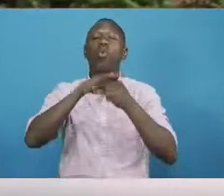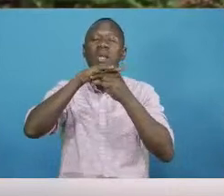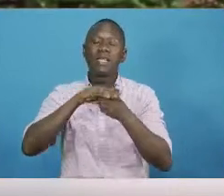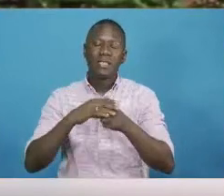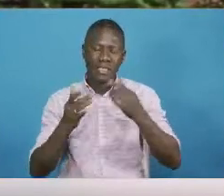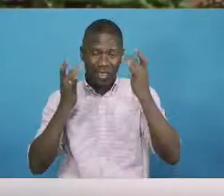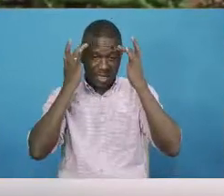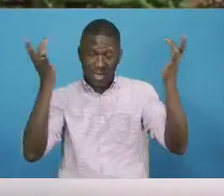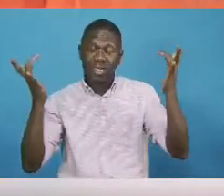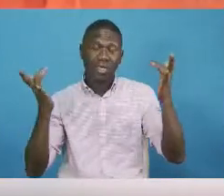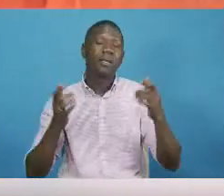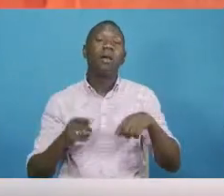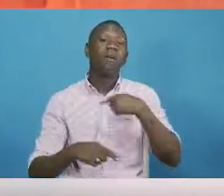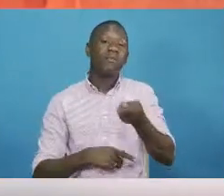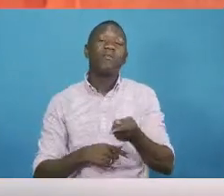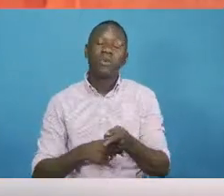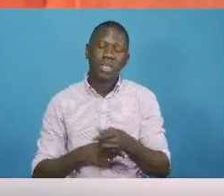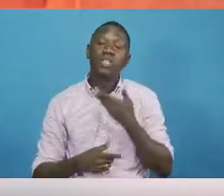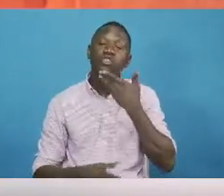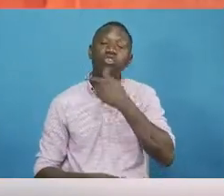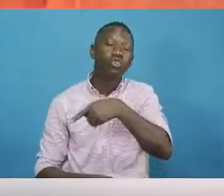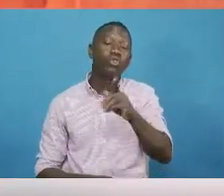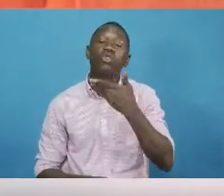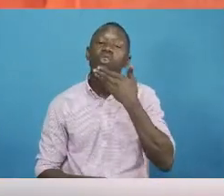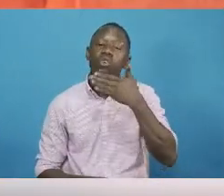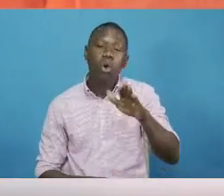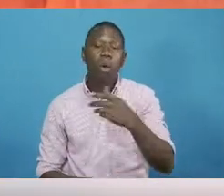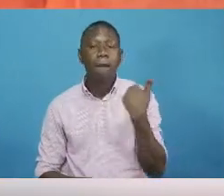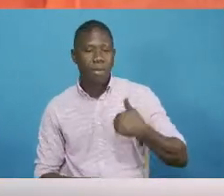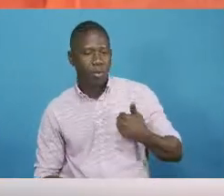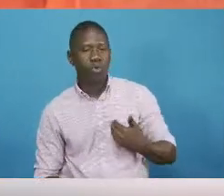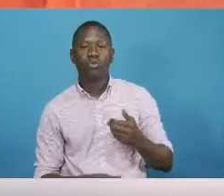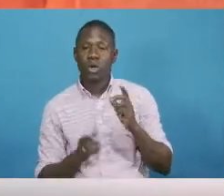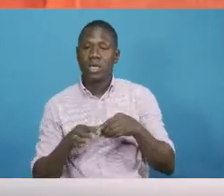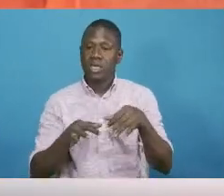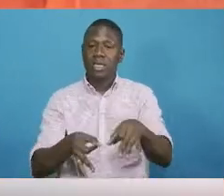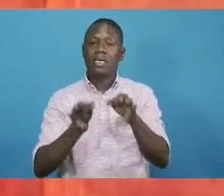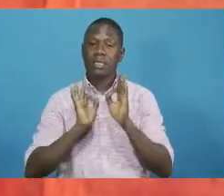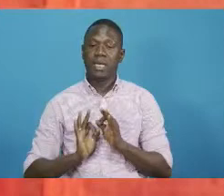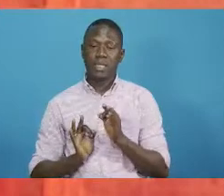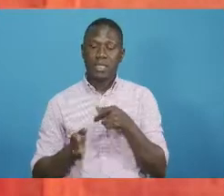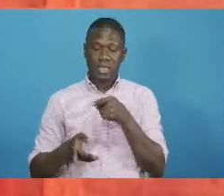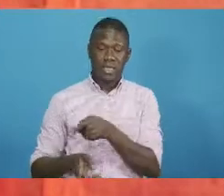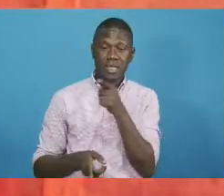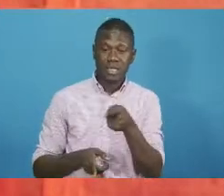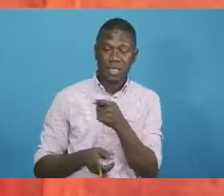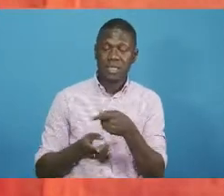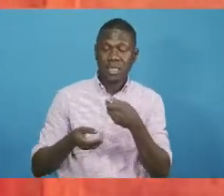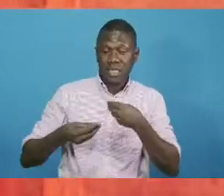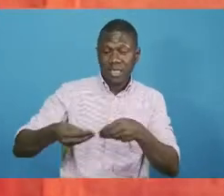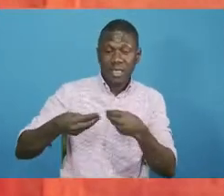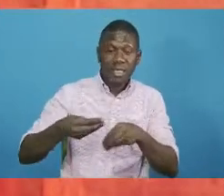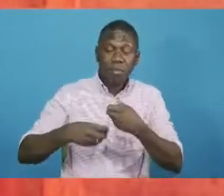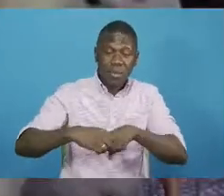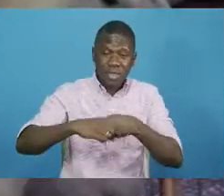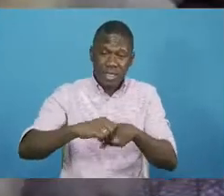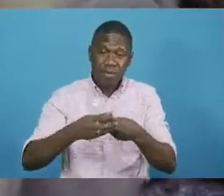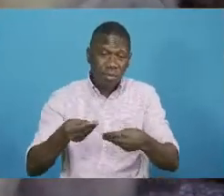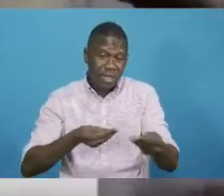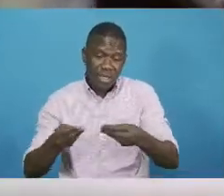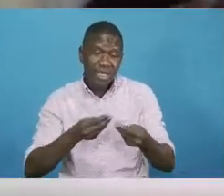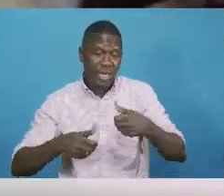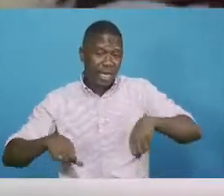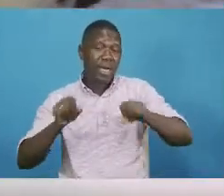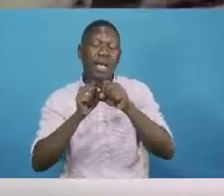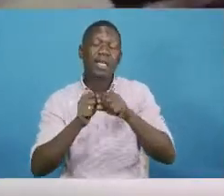knowledge for these young people so that they will take up these skills, these trade areas as a career.